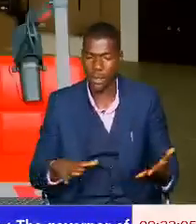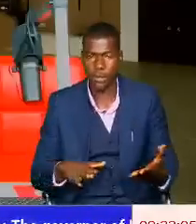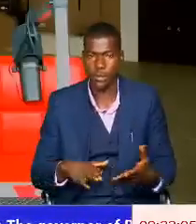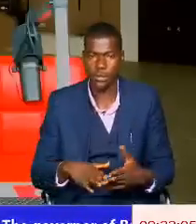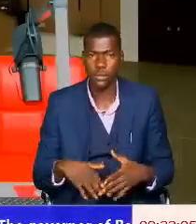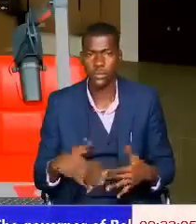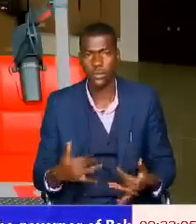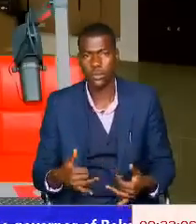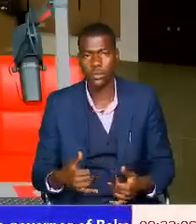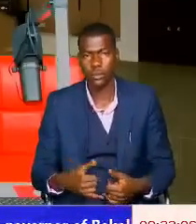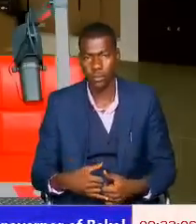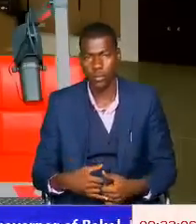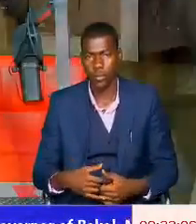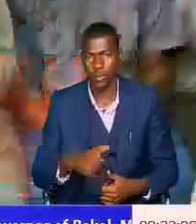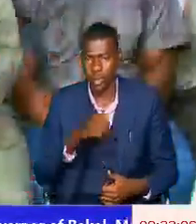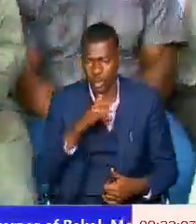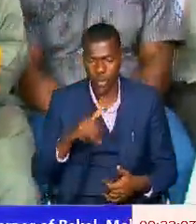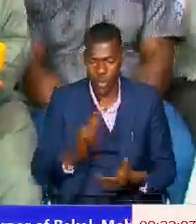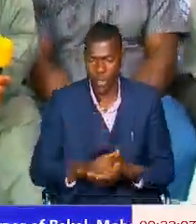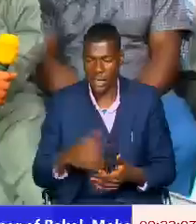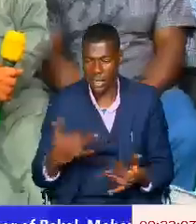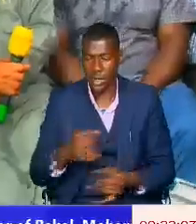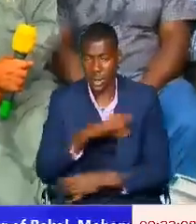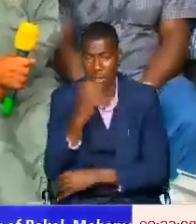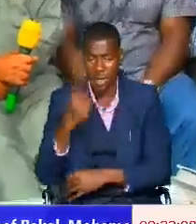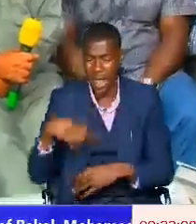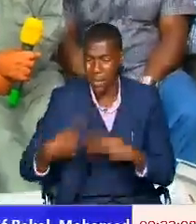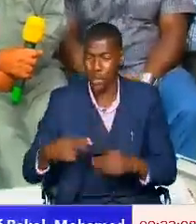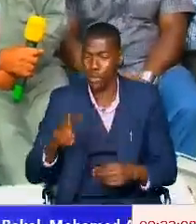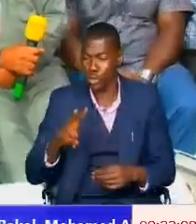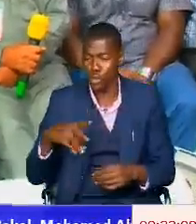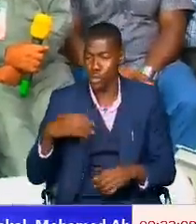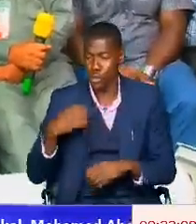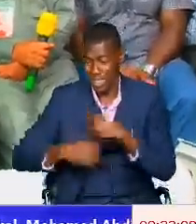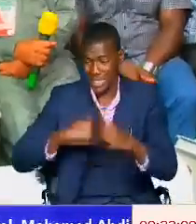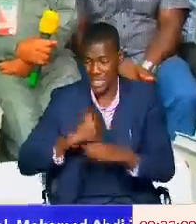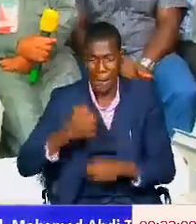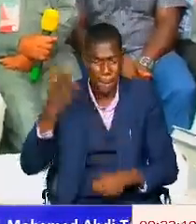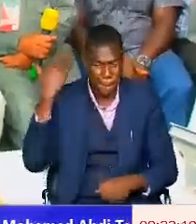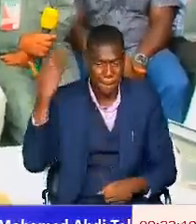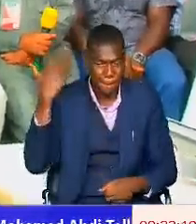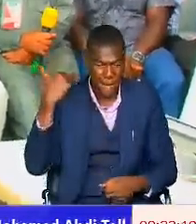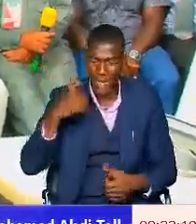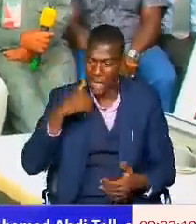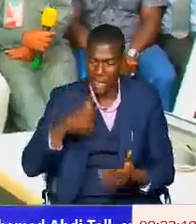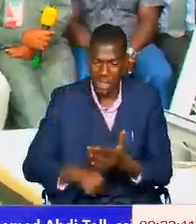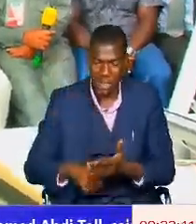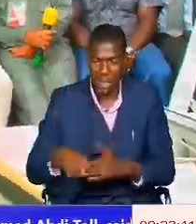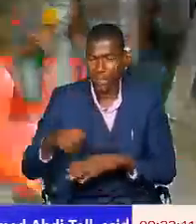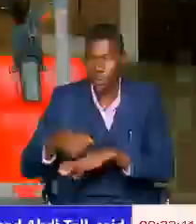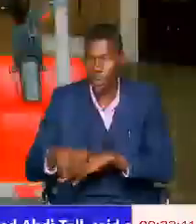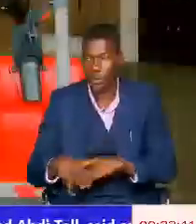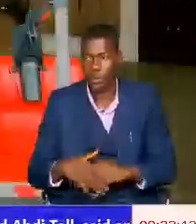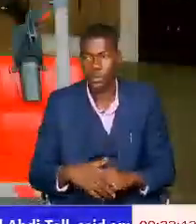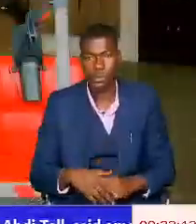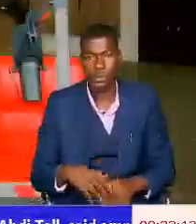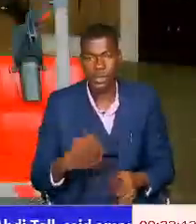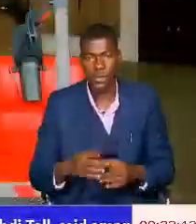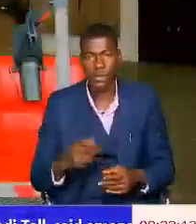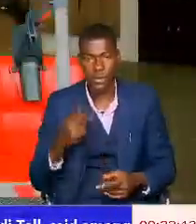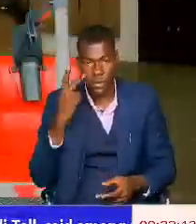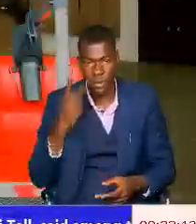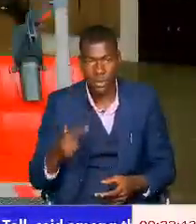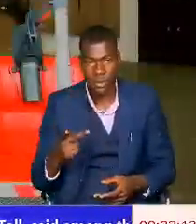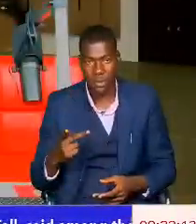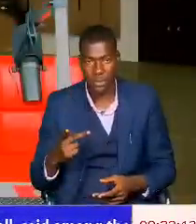understand. Nobody say, now today, now about 2 years plus, now in the, if you see in letter of complaint,